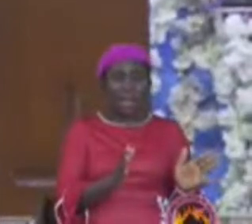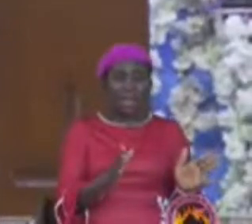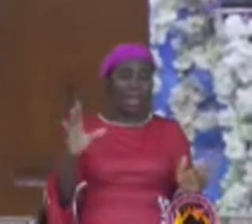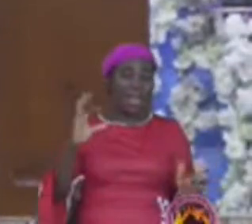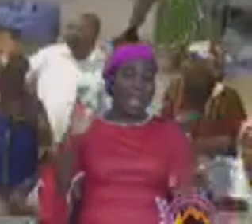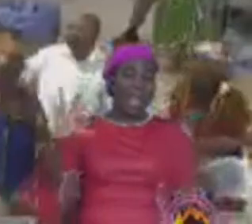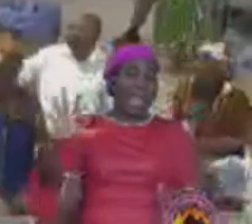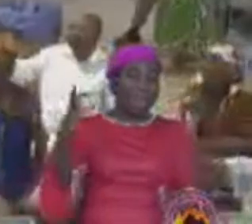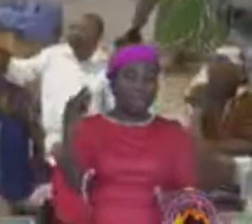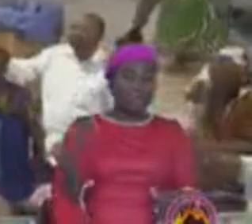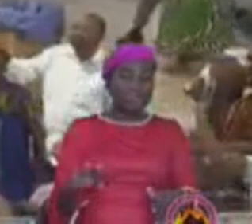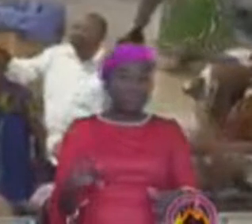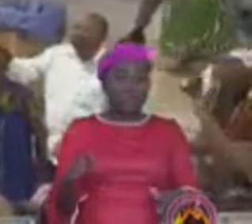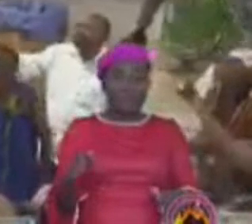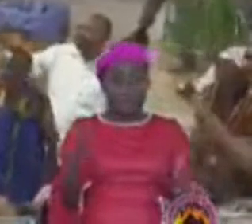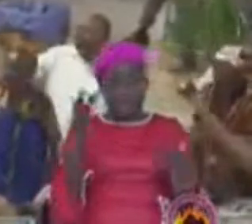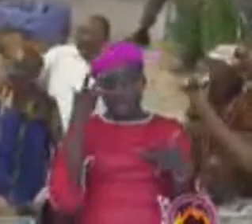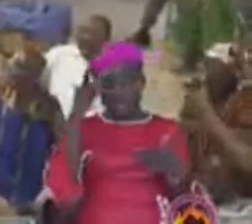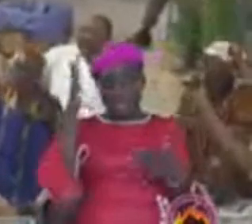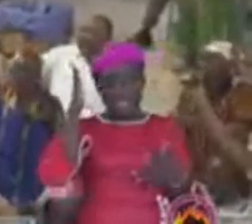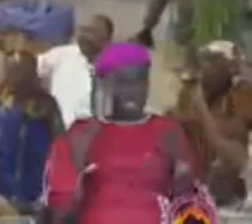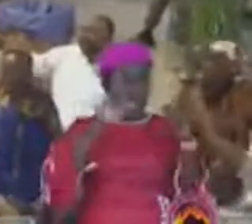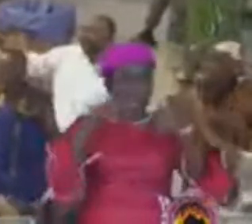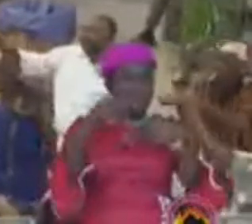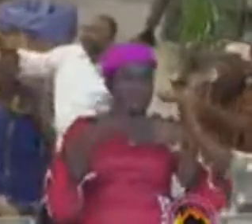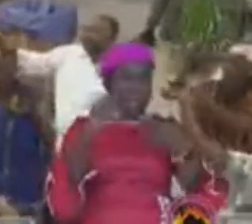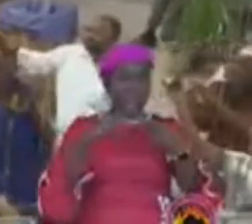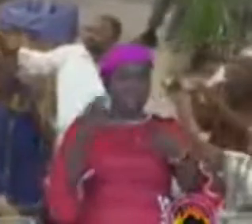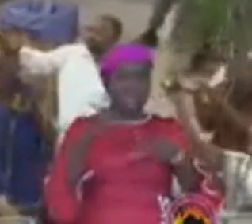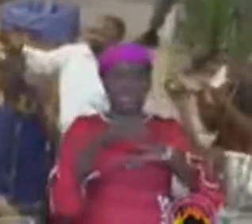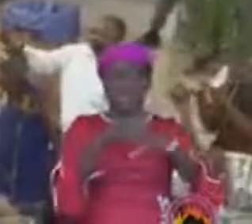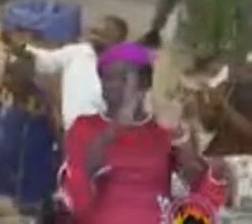Arrows of terminal sicknesses shall backfire.